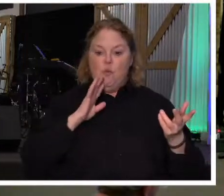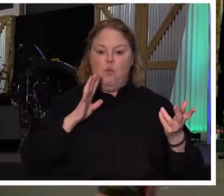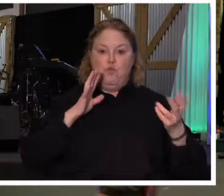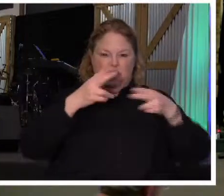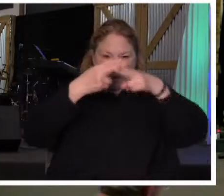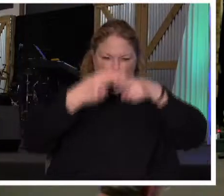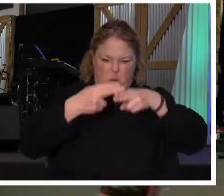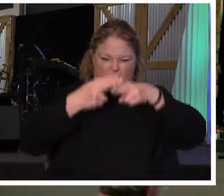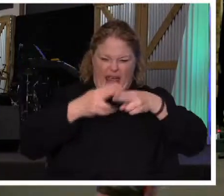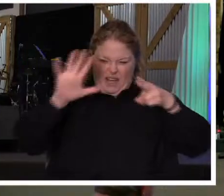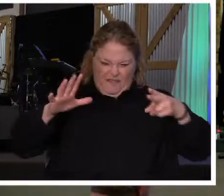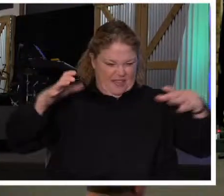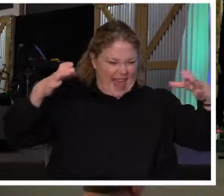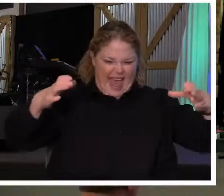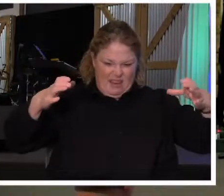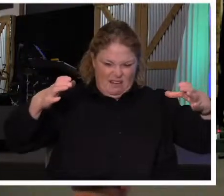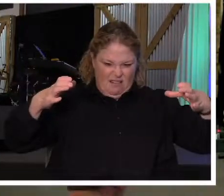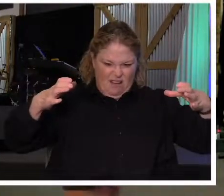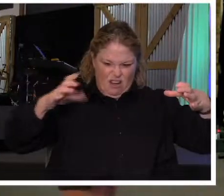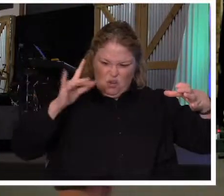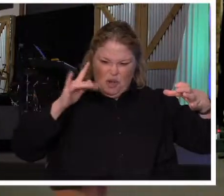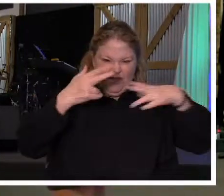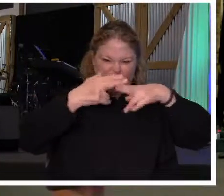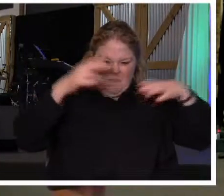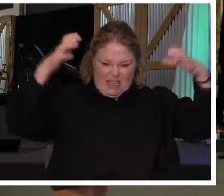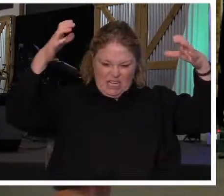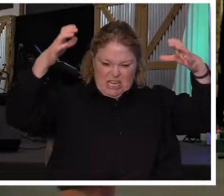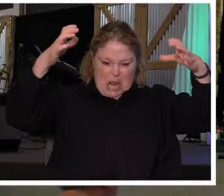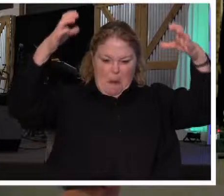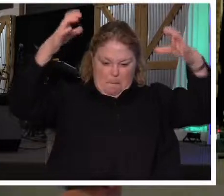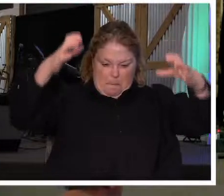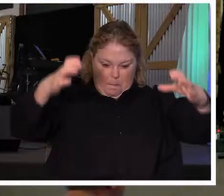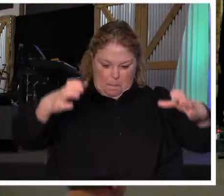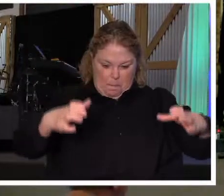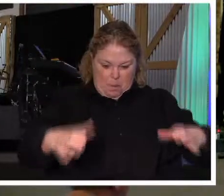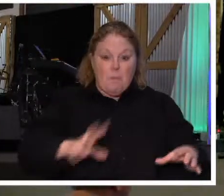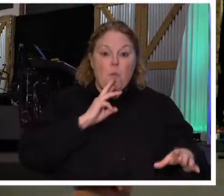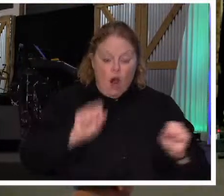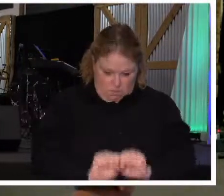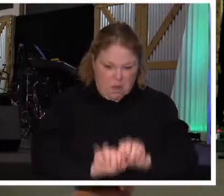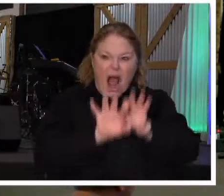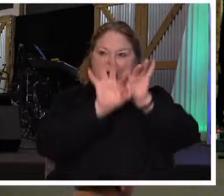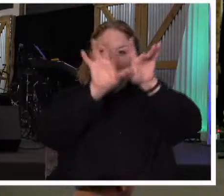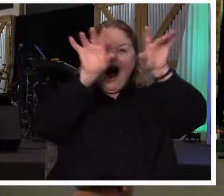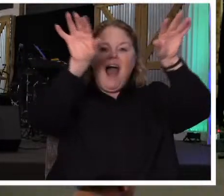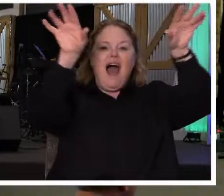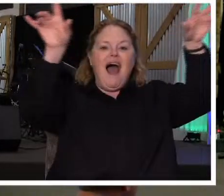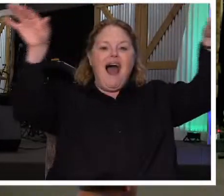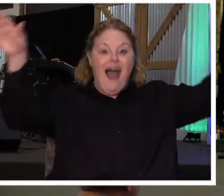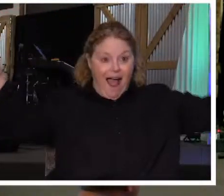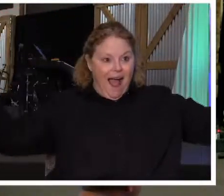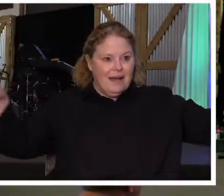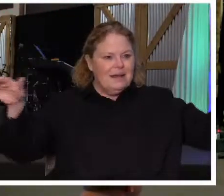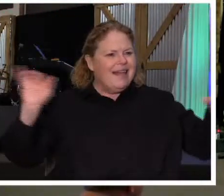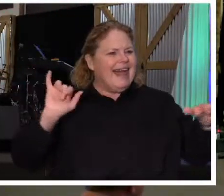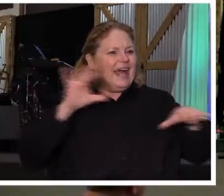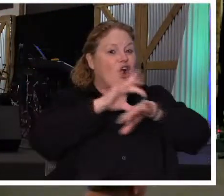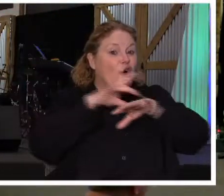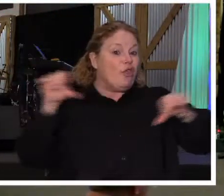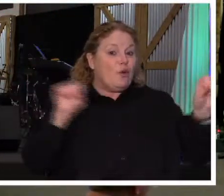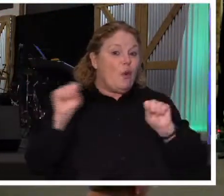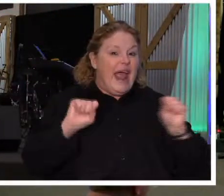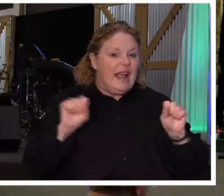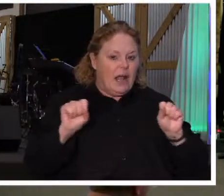weight of the glory of the brick shoots the water everywhere. It causes a quake. It causes